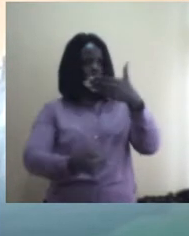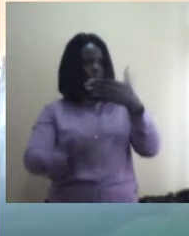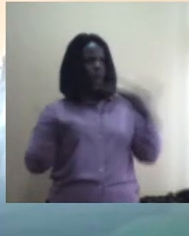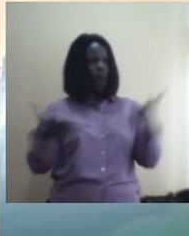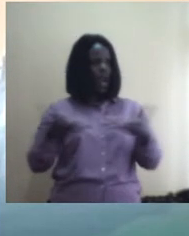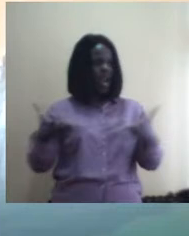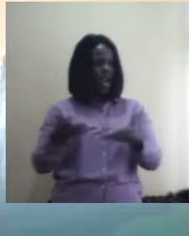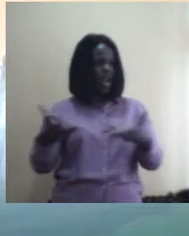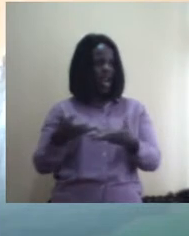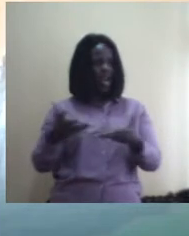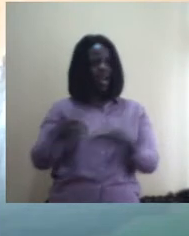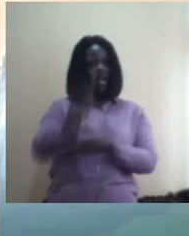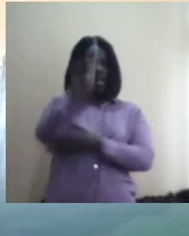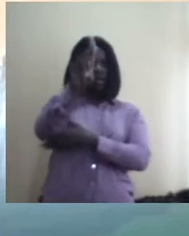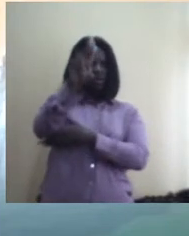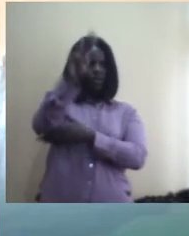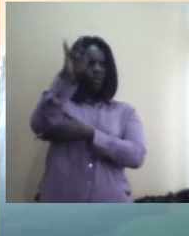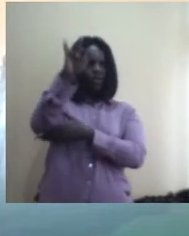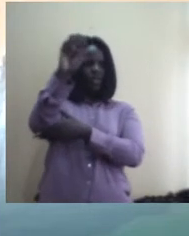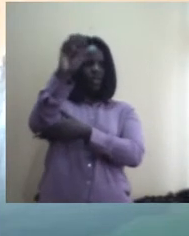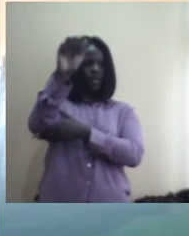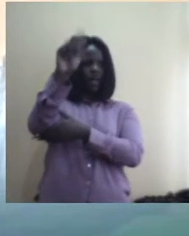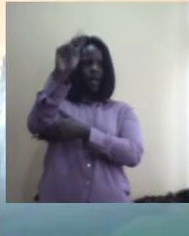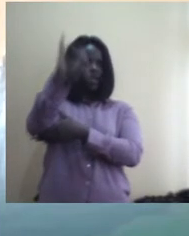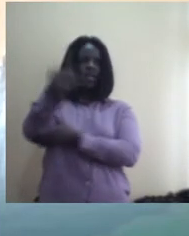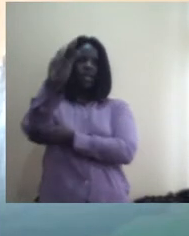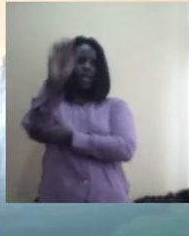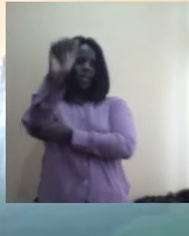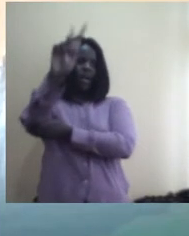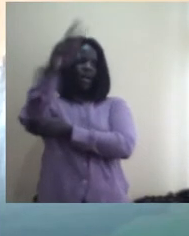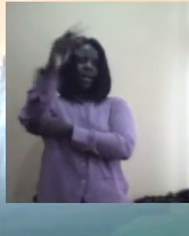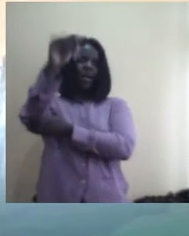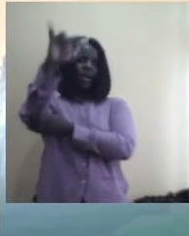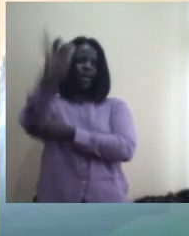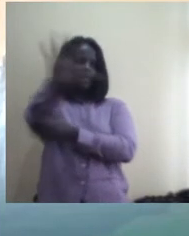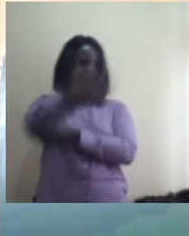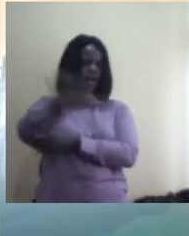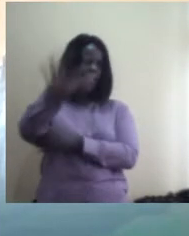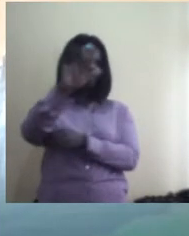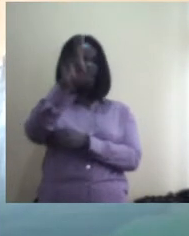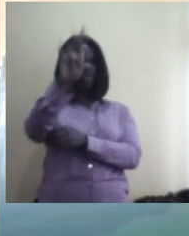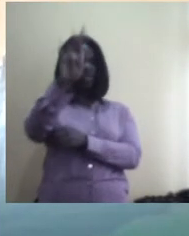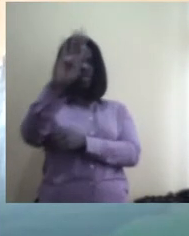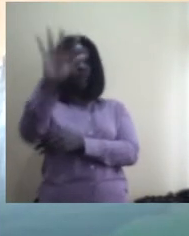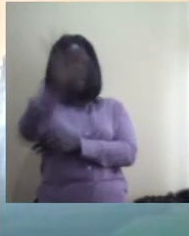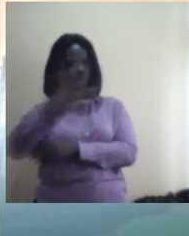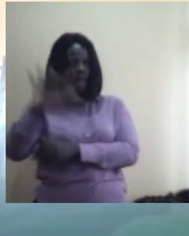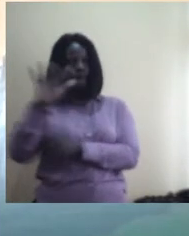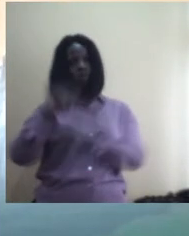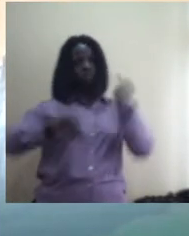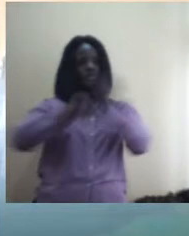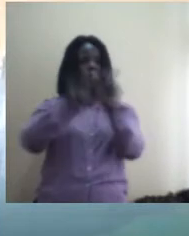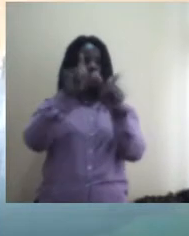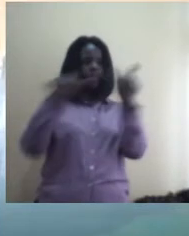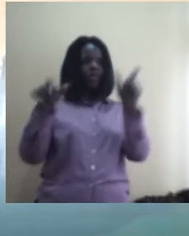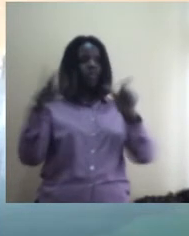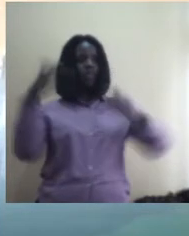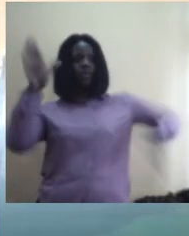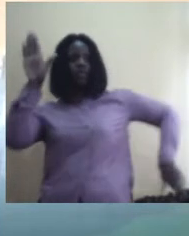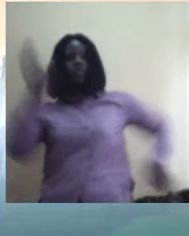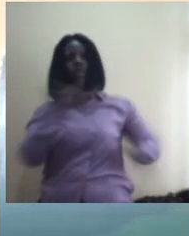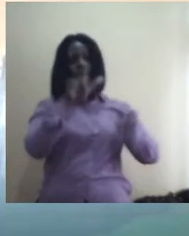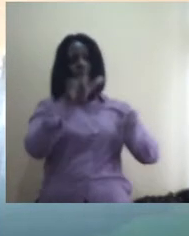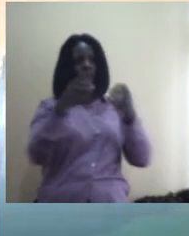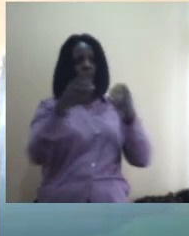at Dumisan Makai village in Mhlathuze local municipality. The project supported 19 disabled people who